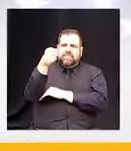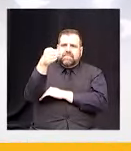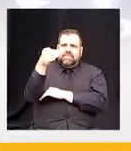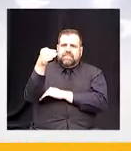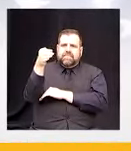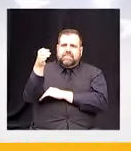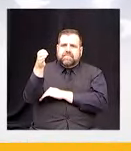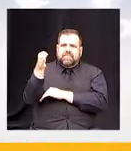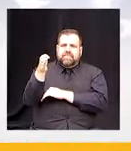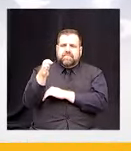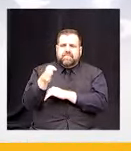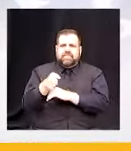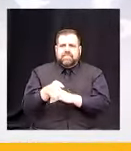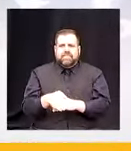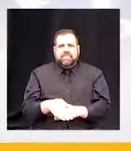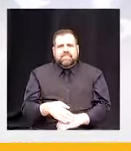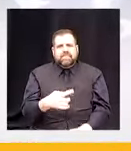streaming.